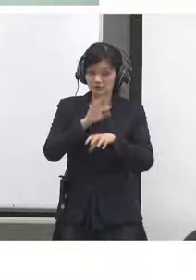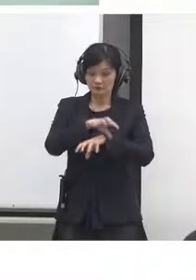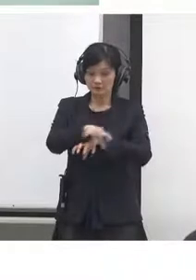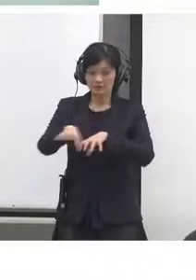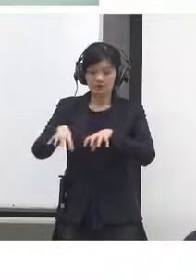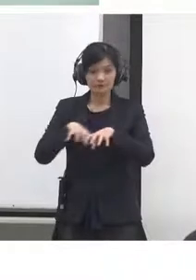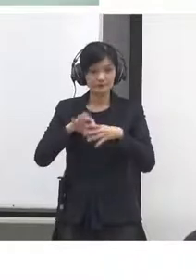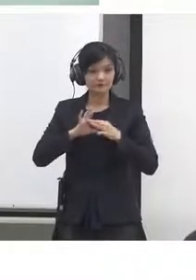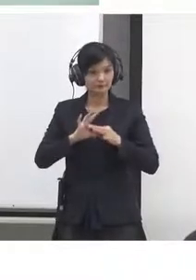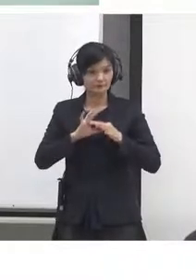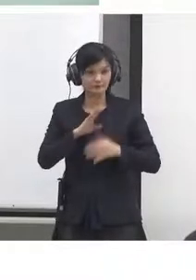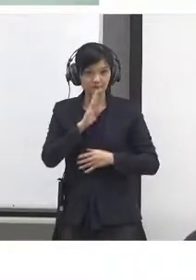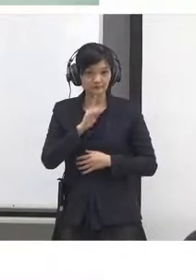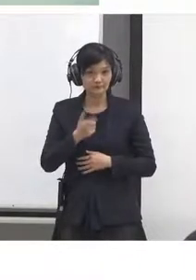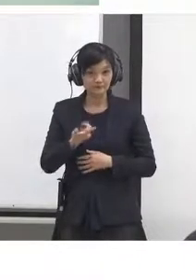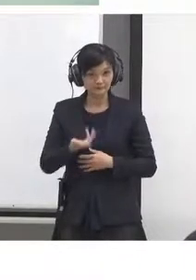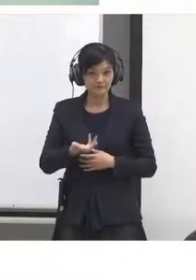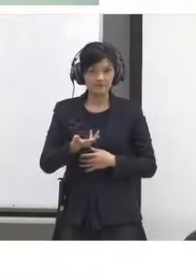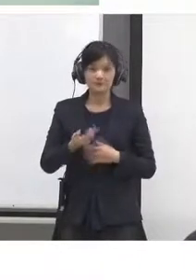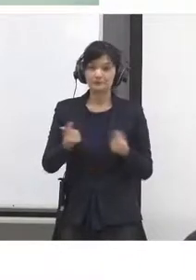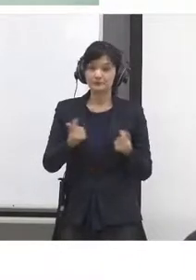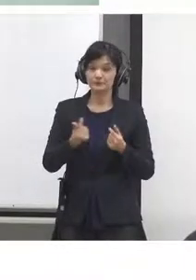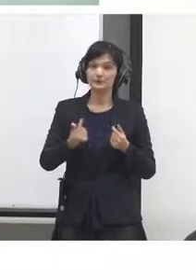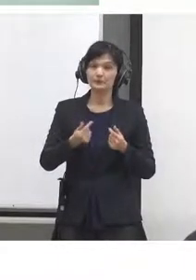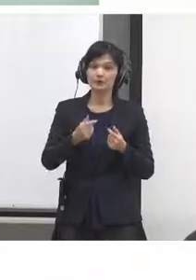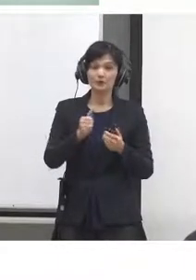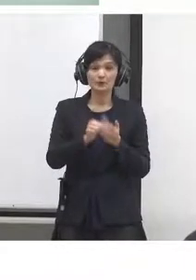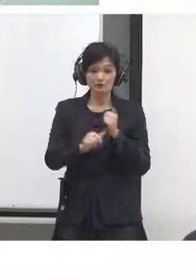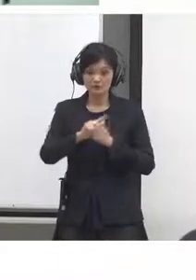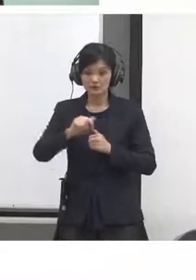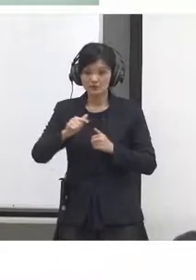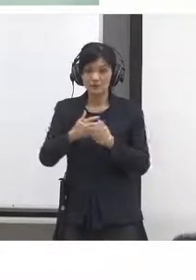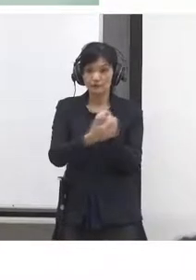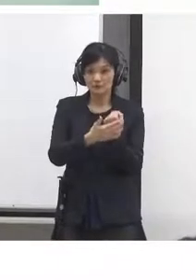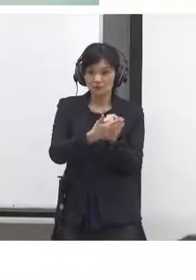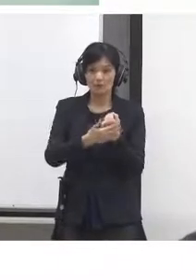conservations, like wild animals conservations?